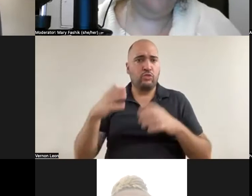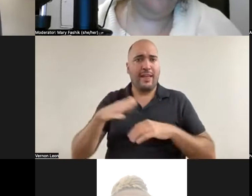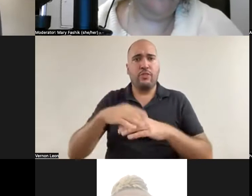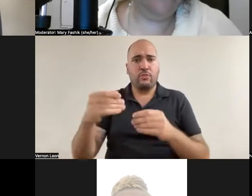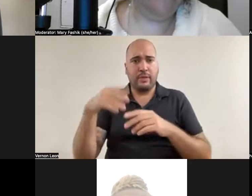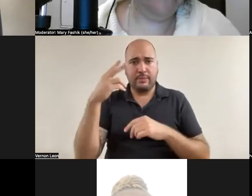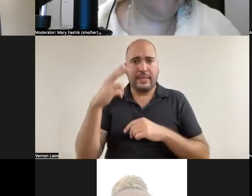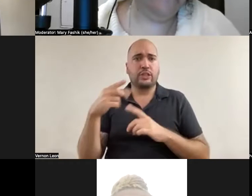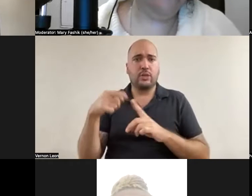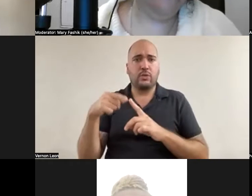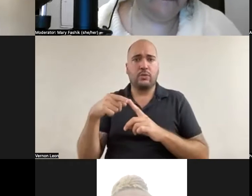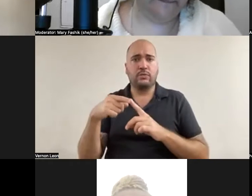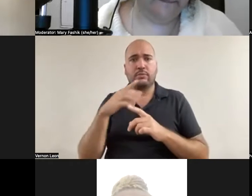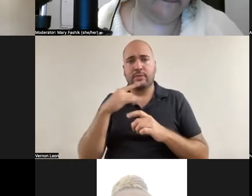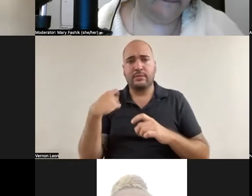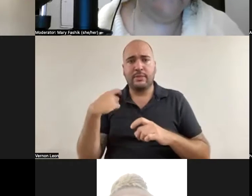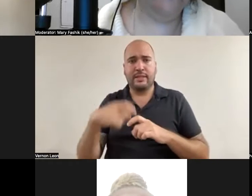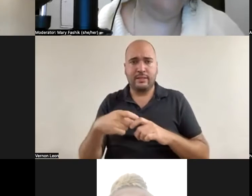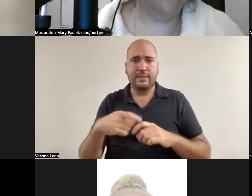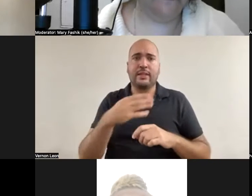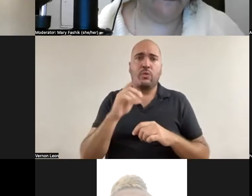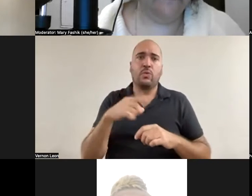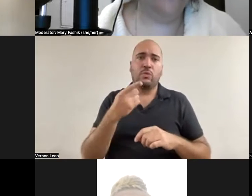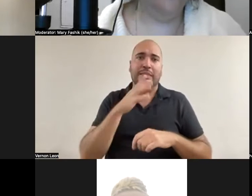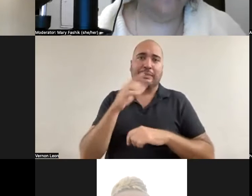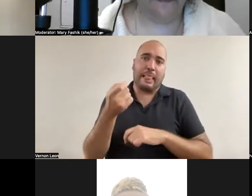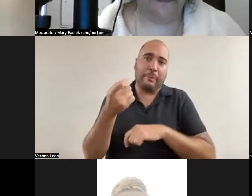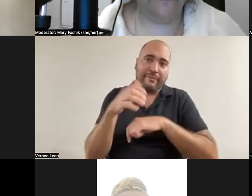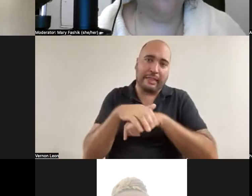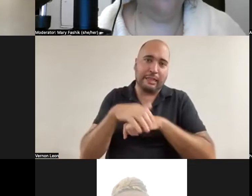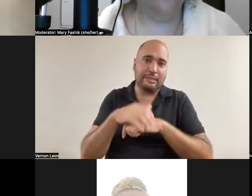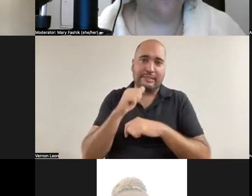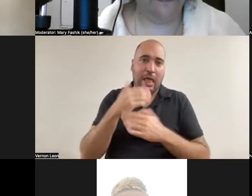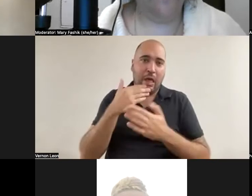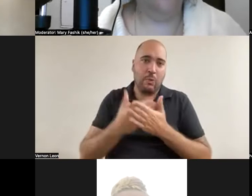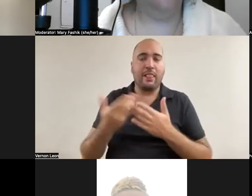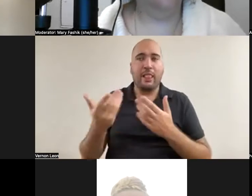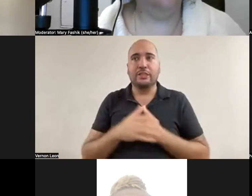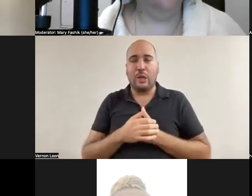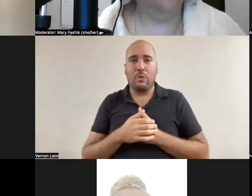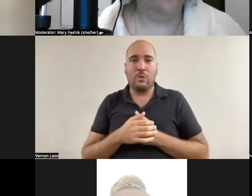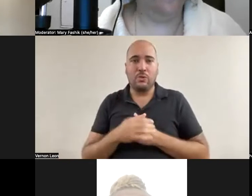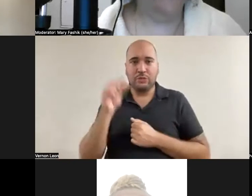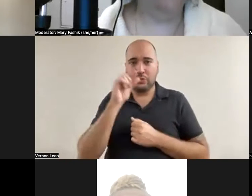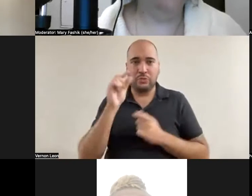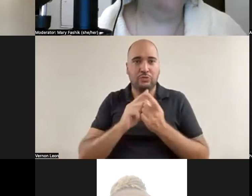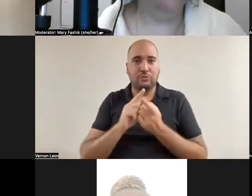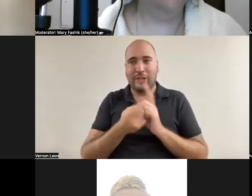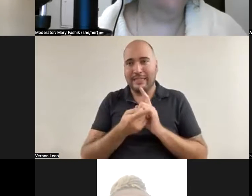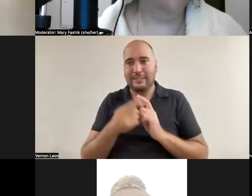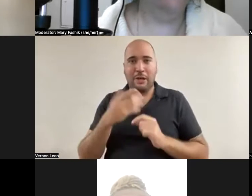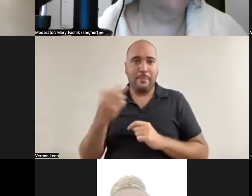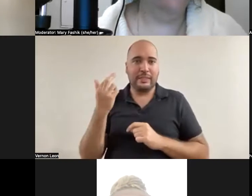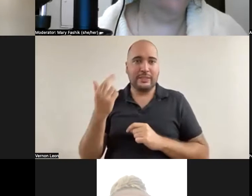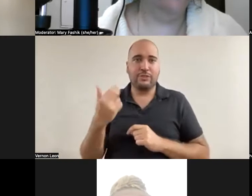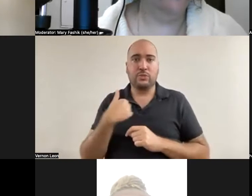in Mexico speaks Spanish and only speaks a little bit of English and not very well. So Google Translate is our best friend,